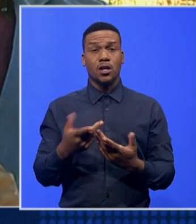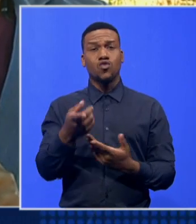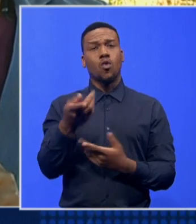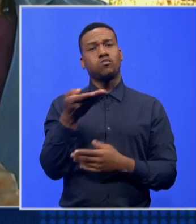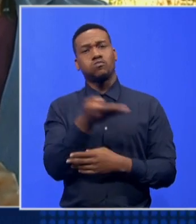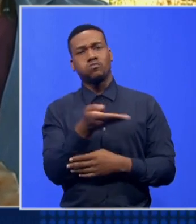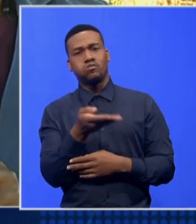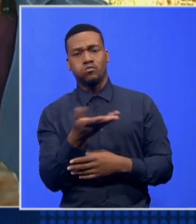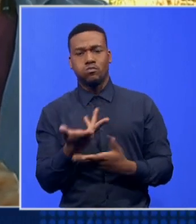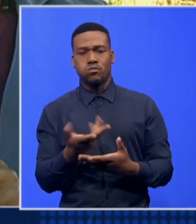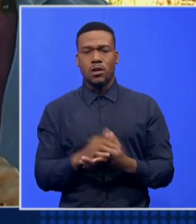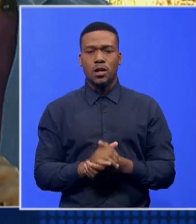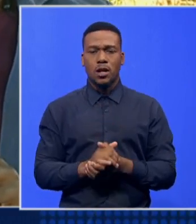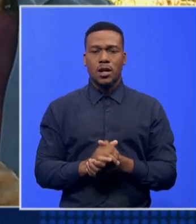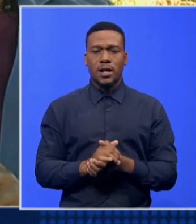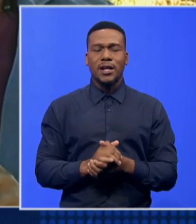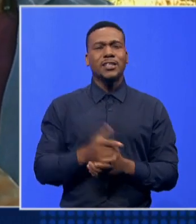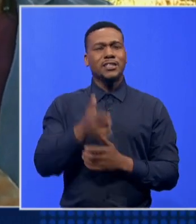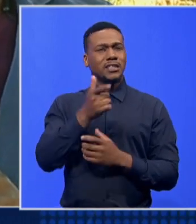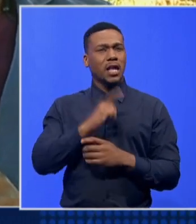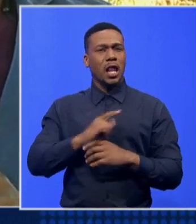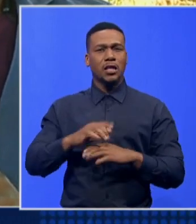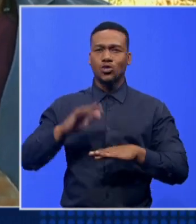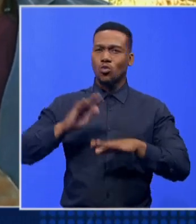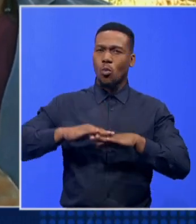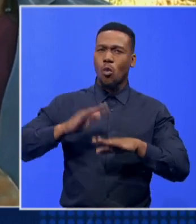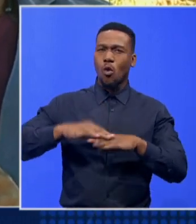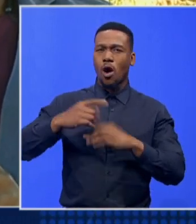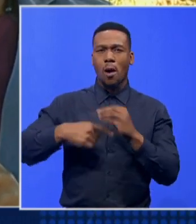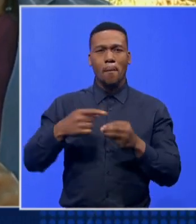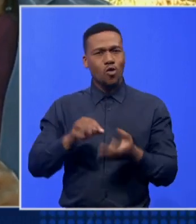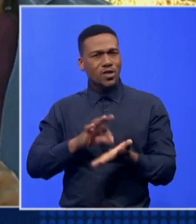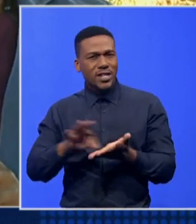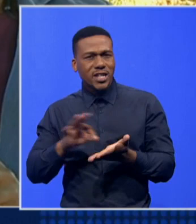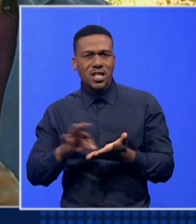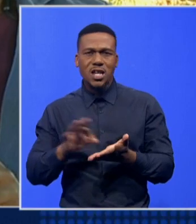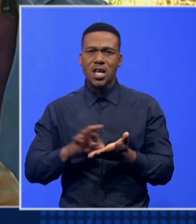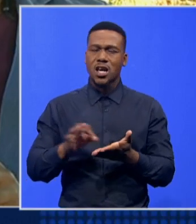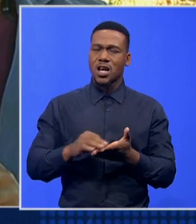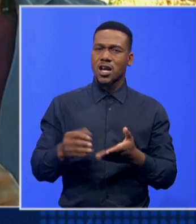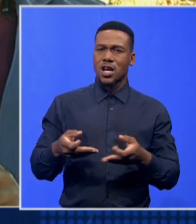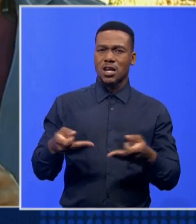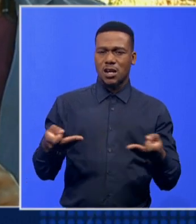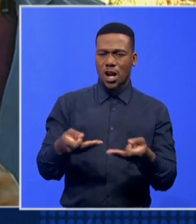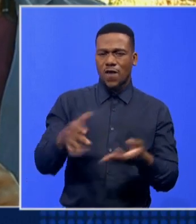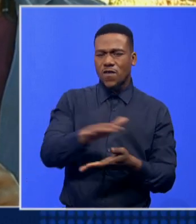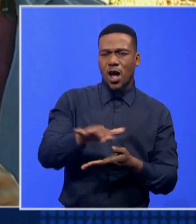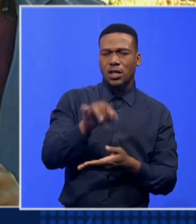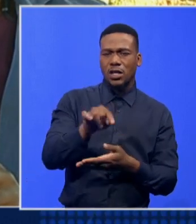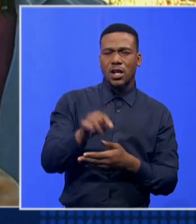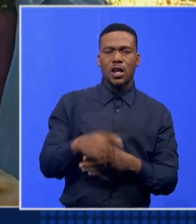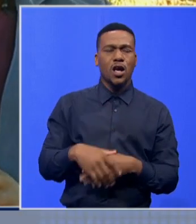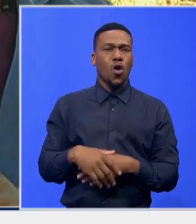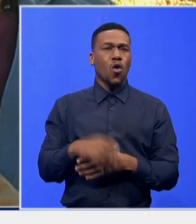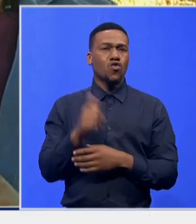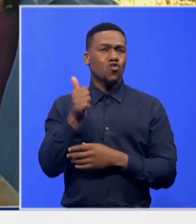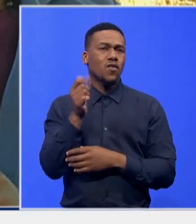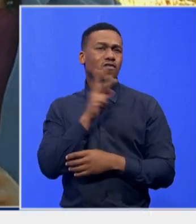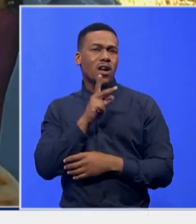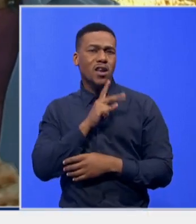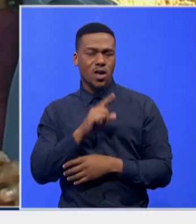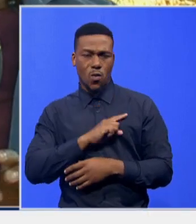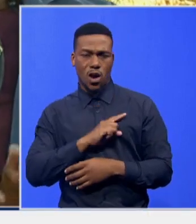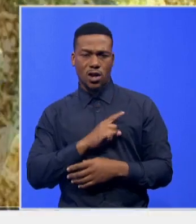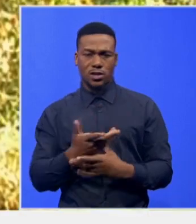and welcome to the show. Tell us about the significance of cleaning graveyards on Good Friday. Good